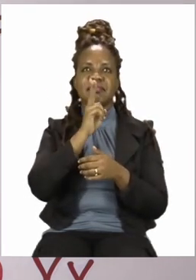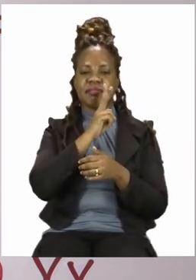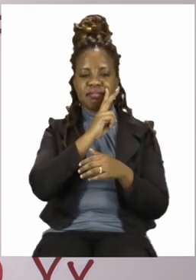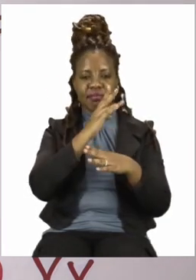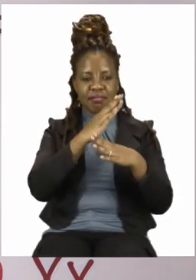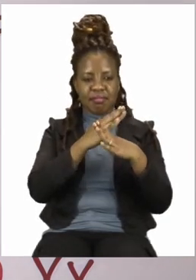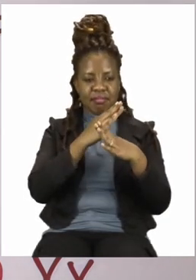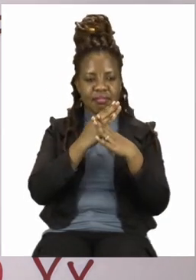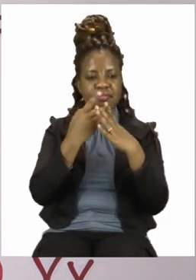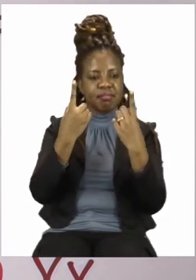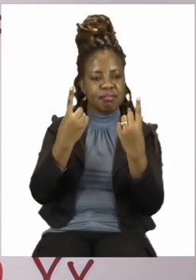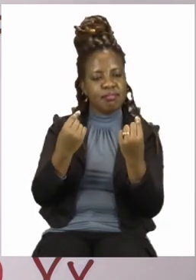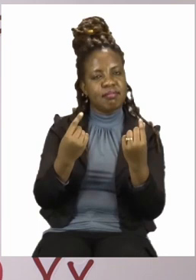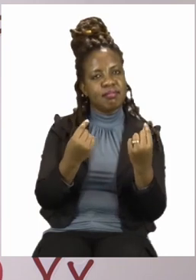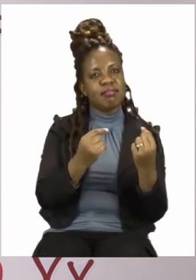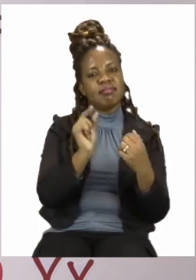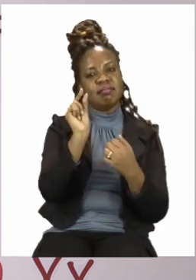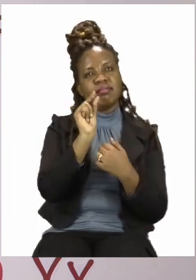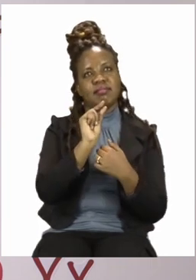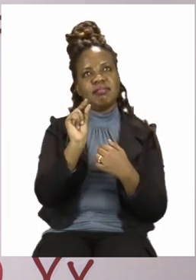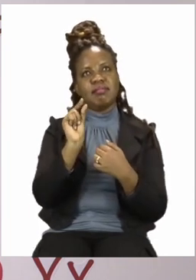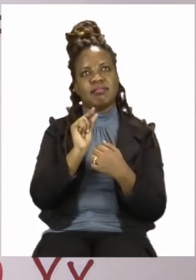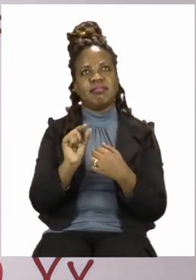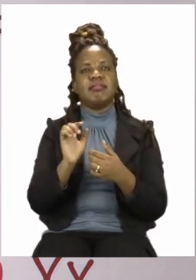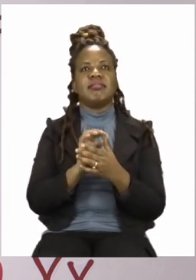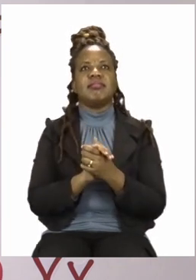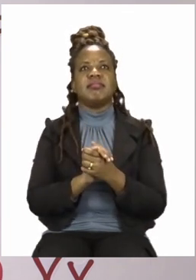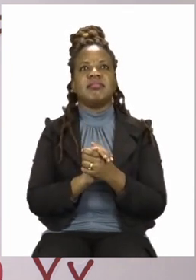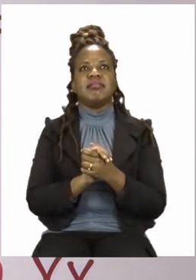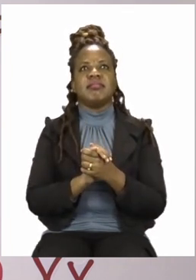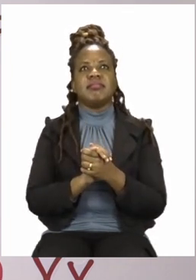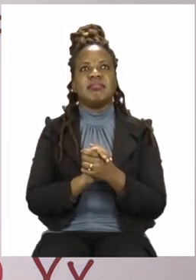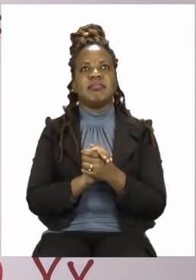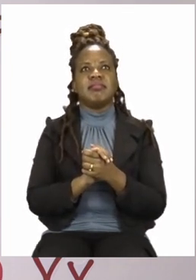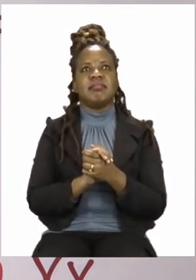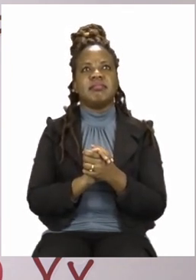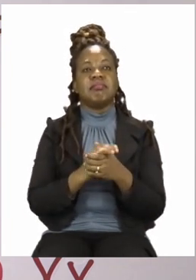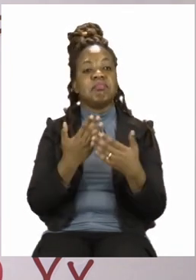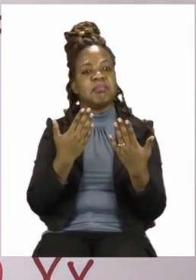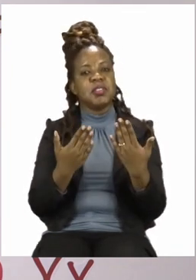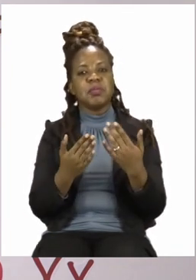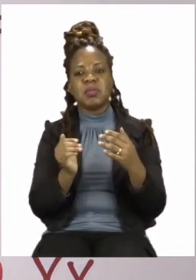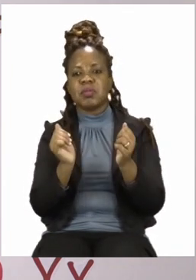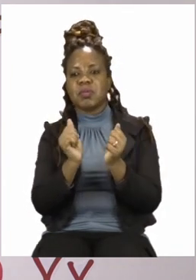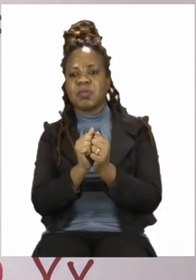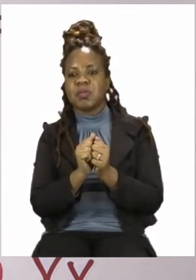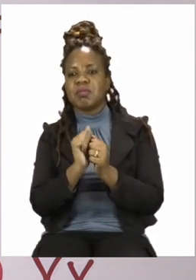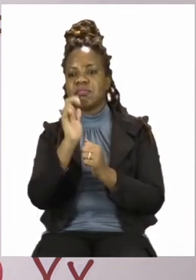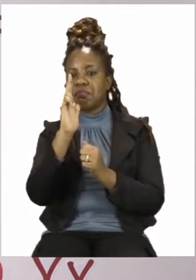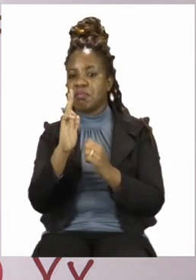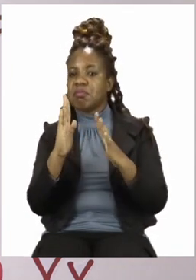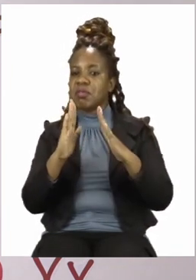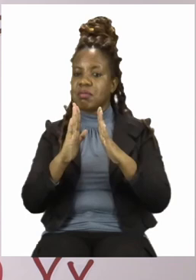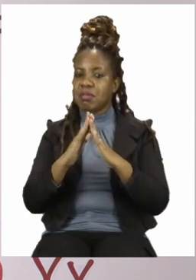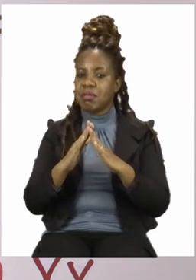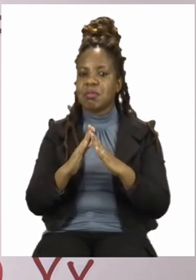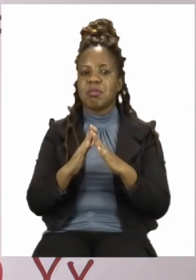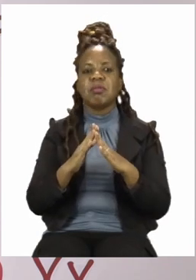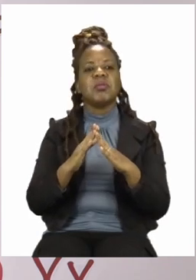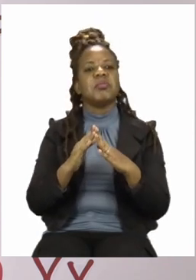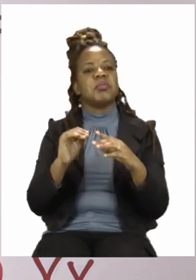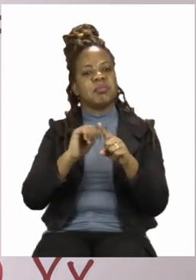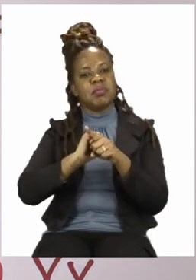word. And I'd like you to please do this again, this time with someone from home. Take your time, have